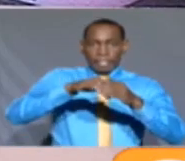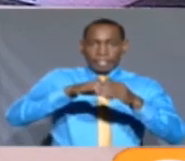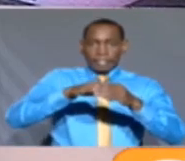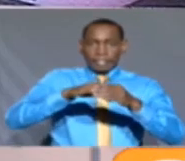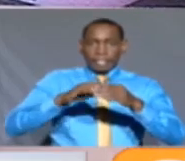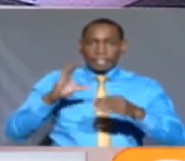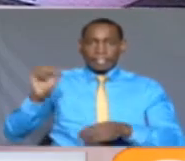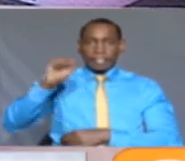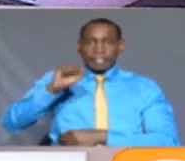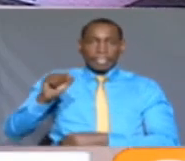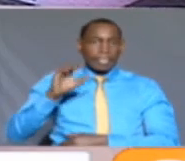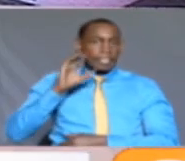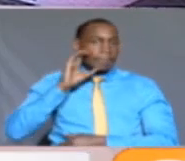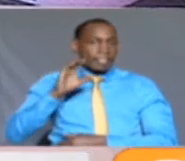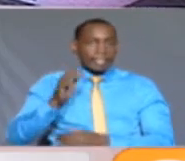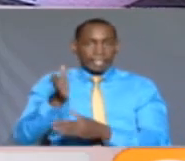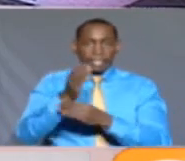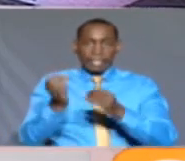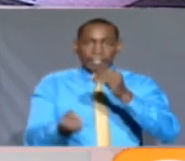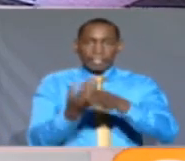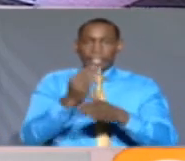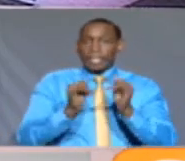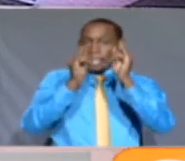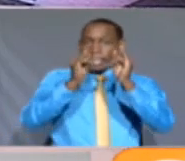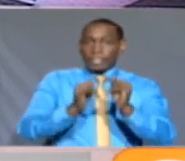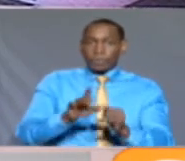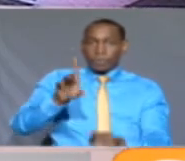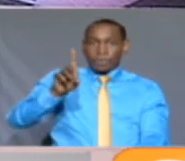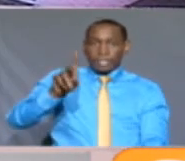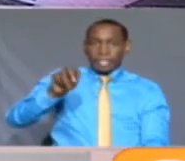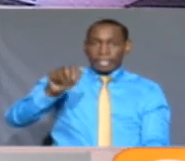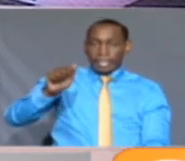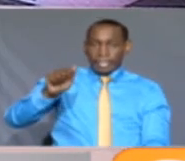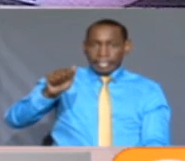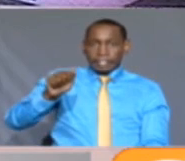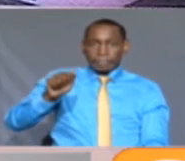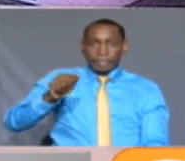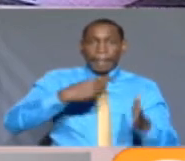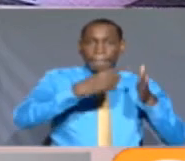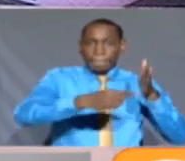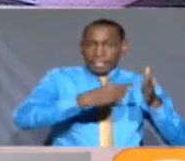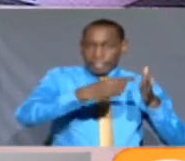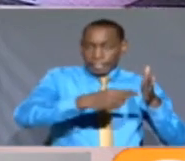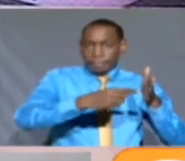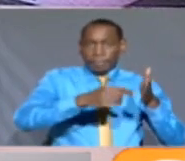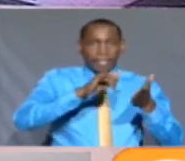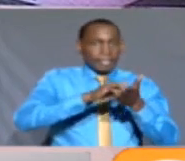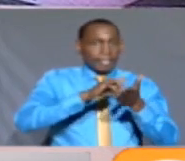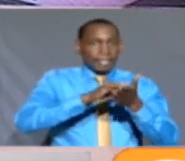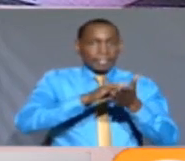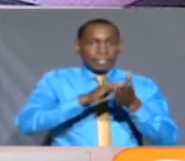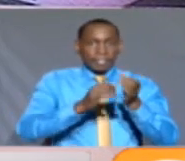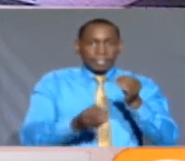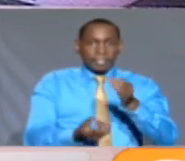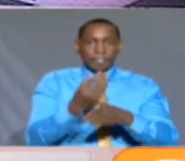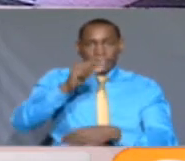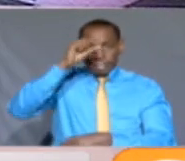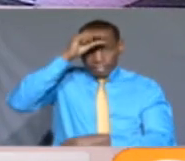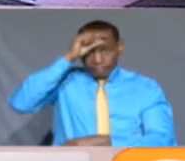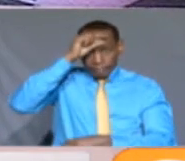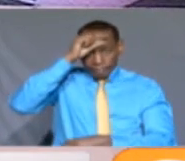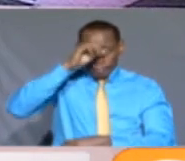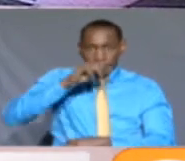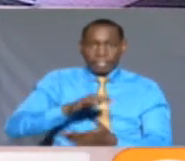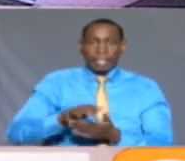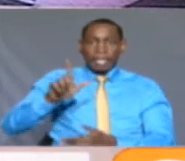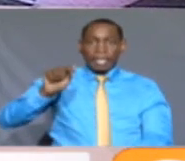Interior Cabinet Secretary Dr. Fred Matiang’i Thursday launched a modern DNA sequencing machine that is installed at the